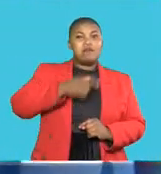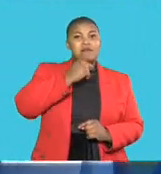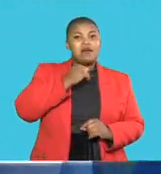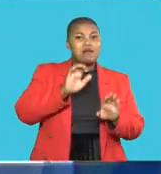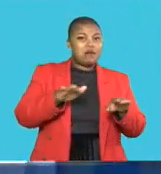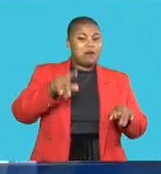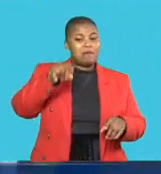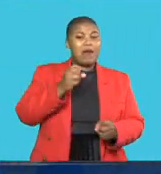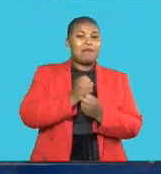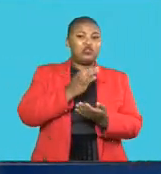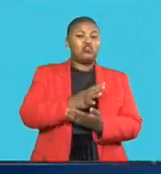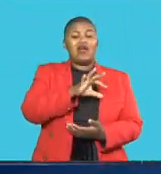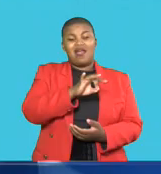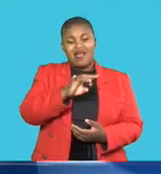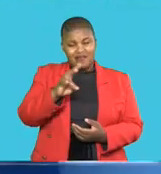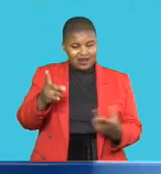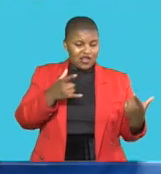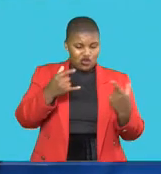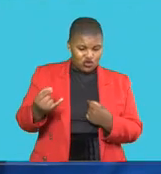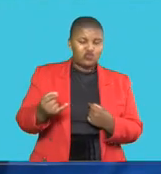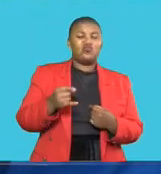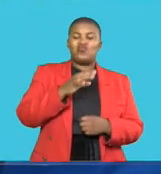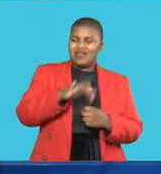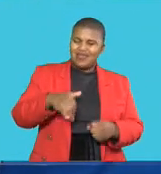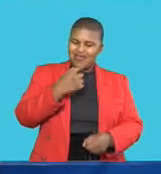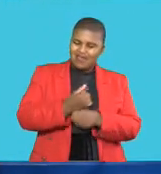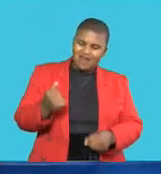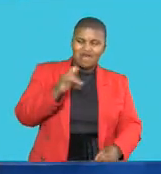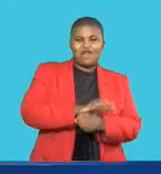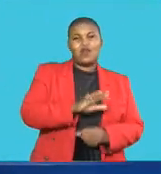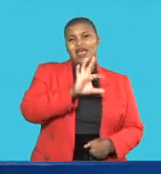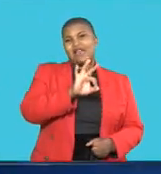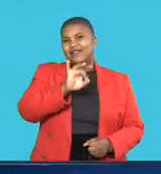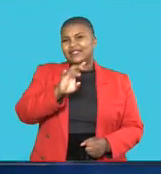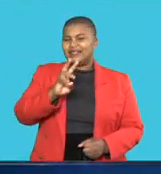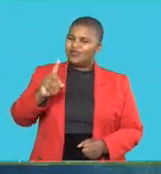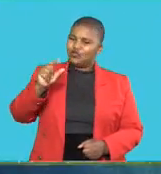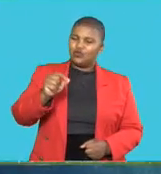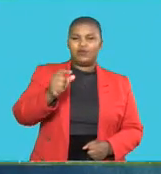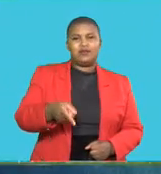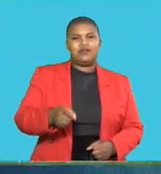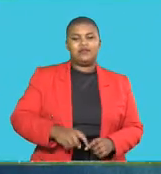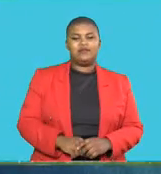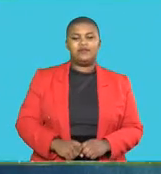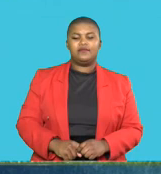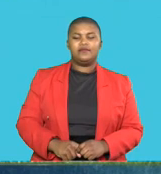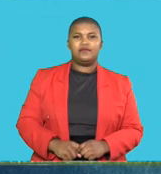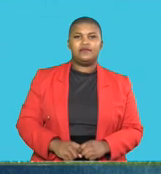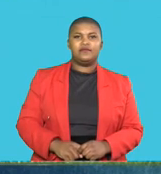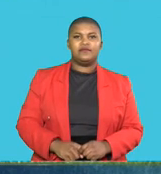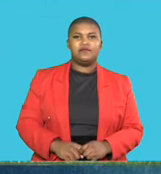nezingane. Umkhankaso lona kumele uhlale wenziwa mihla namalanga unyaka wonke usuku nosuku.